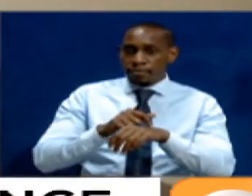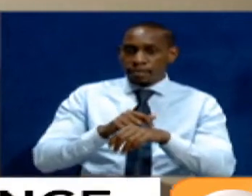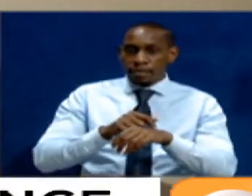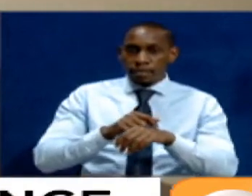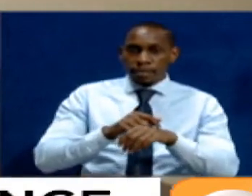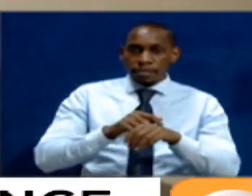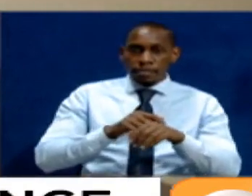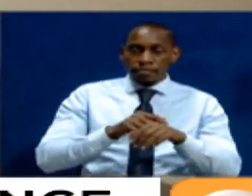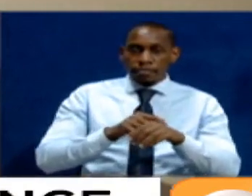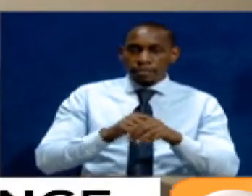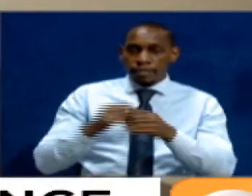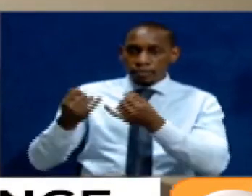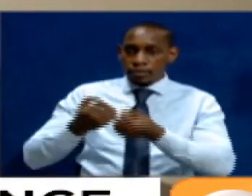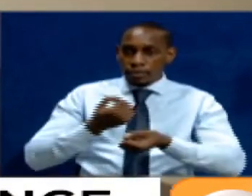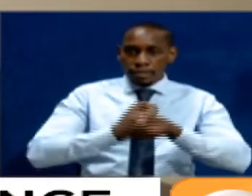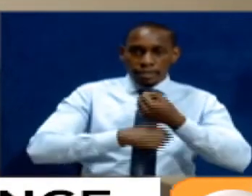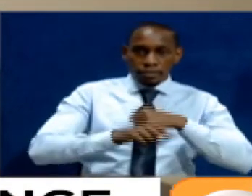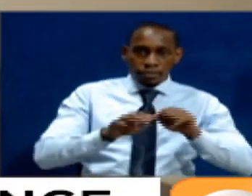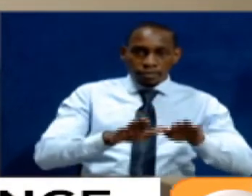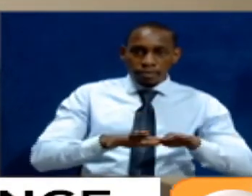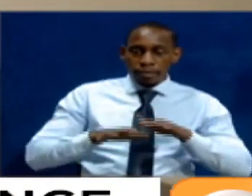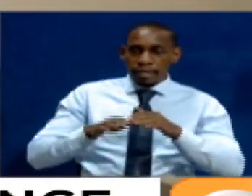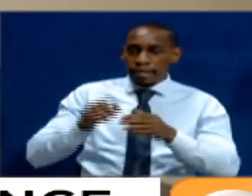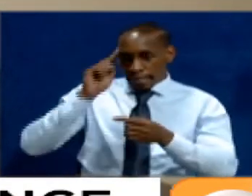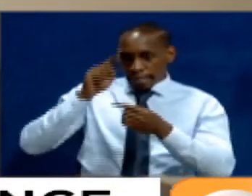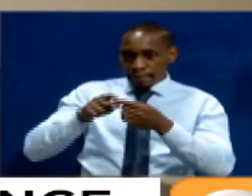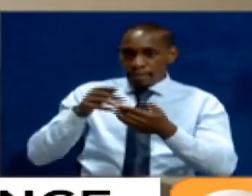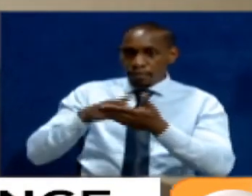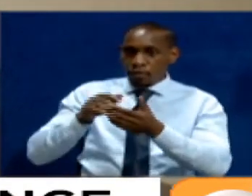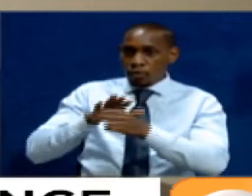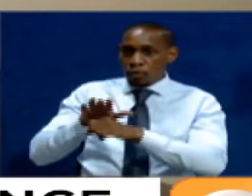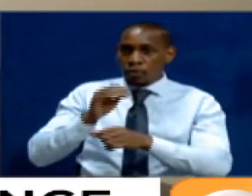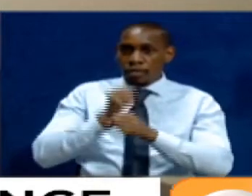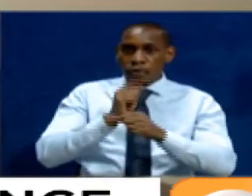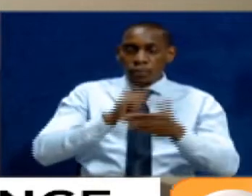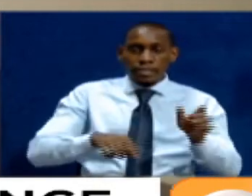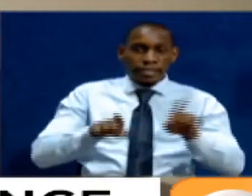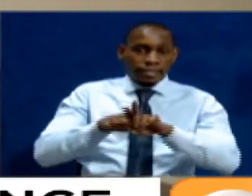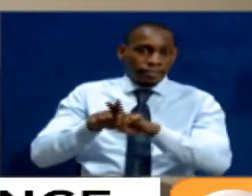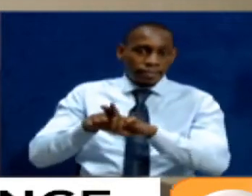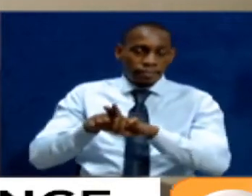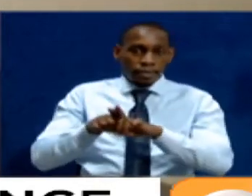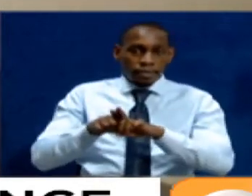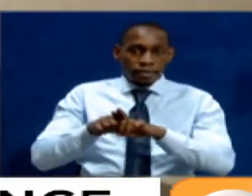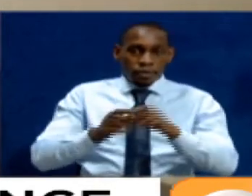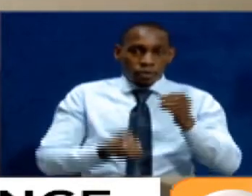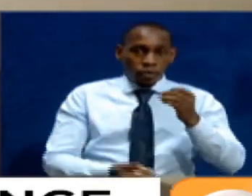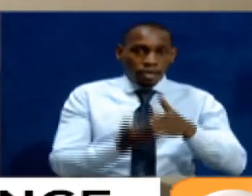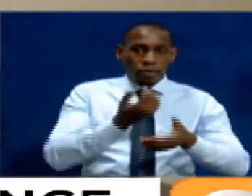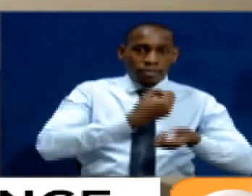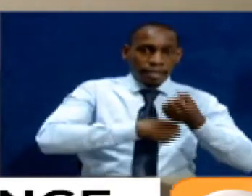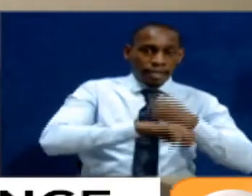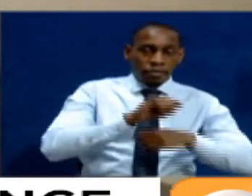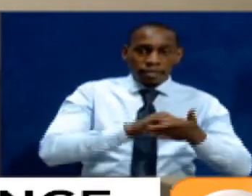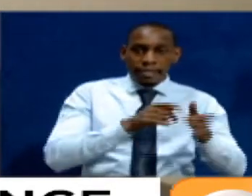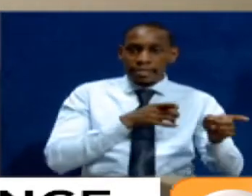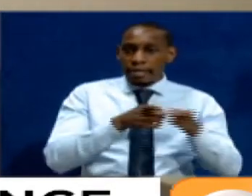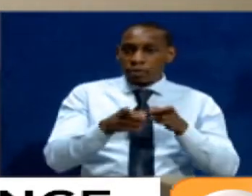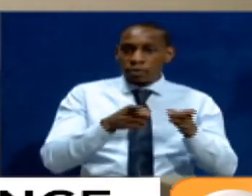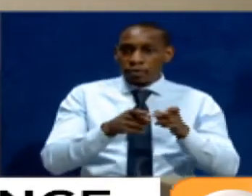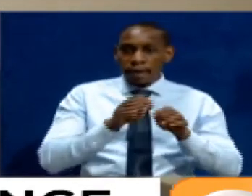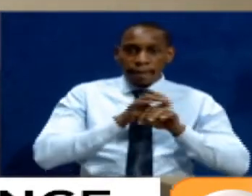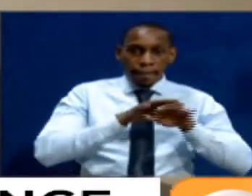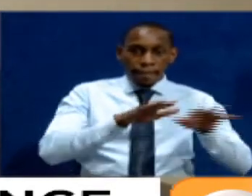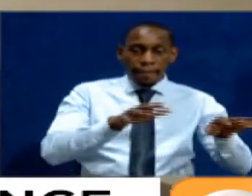which are meant to prevent the transmission of coronavirus, what you do is that you also institute measures which control